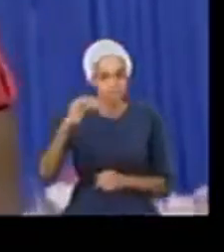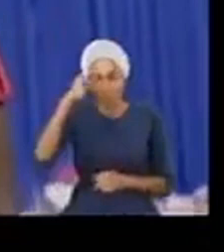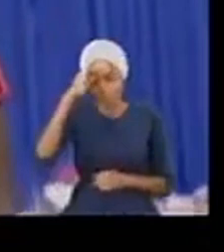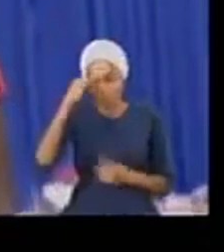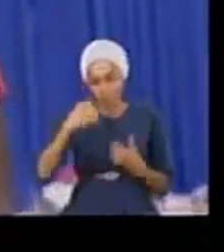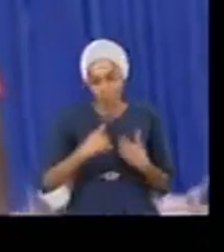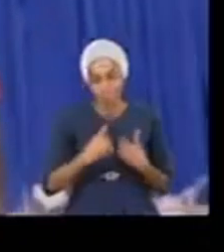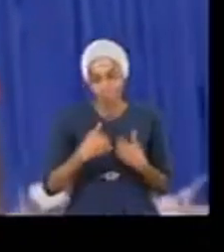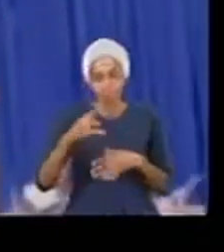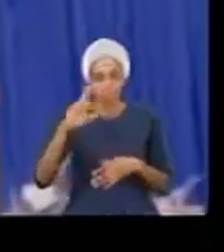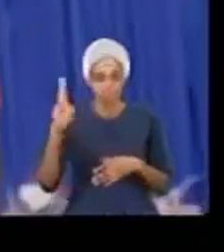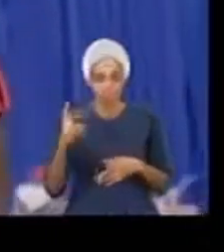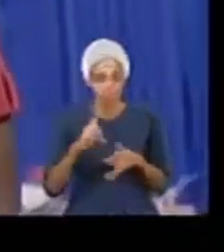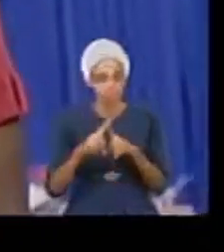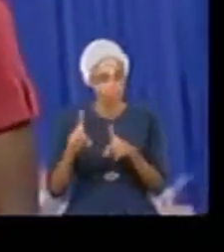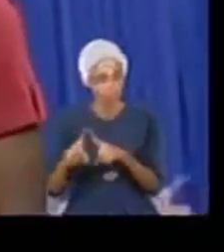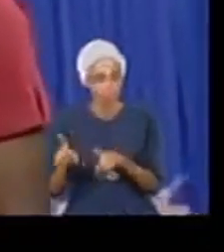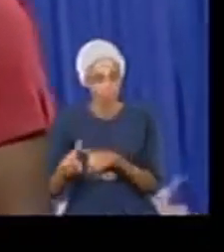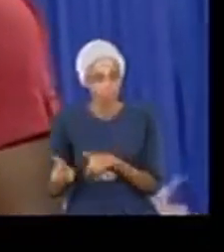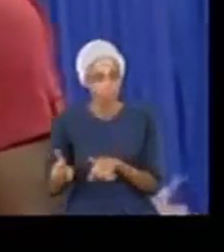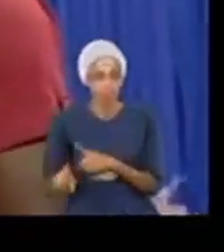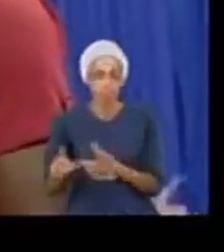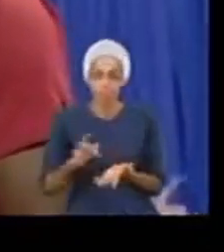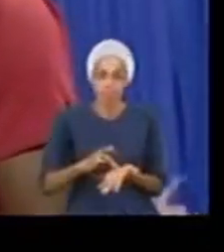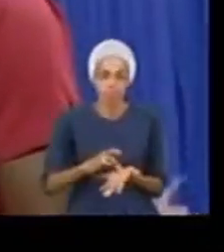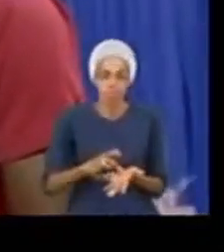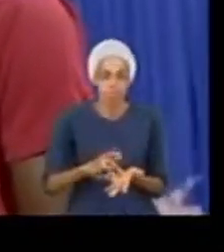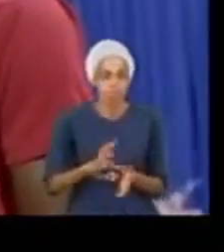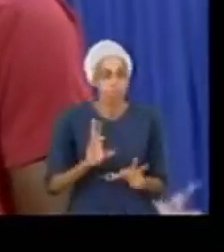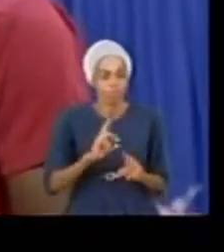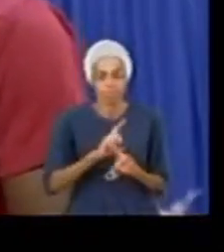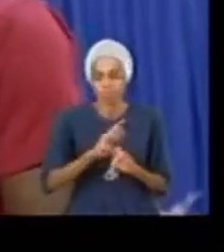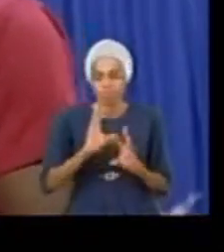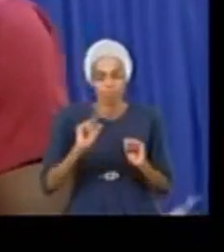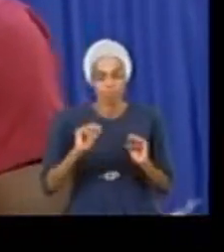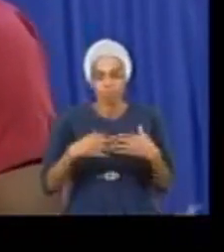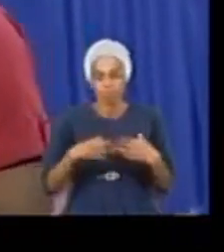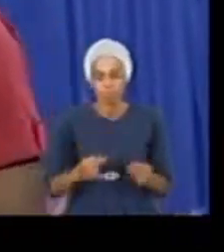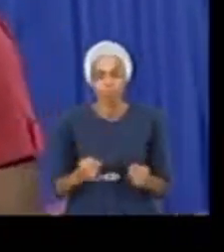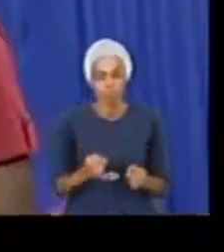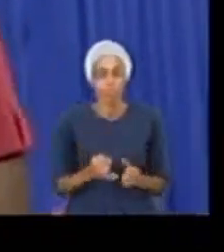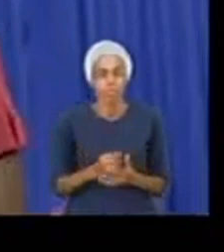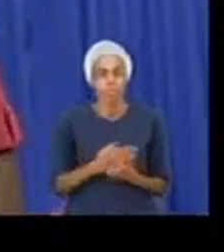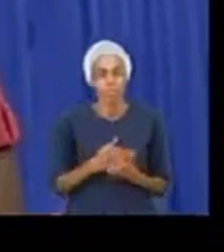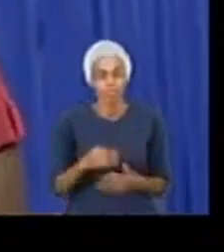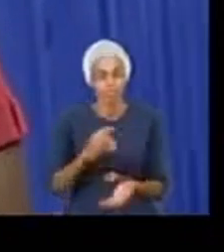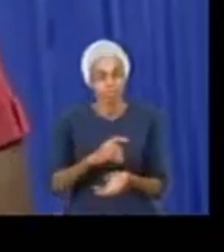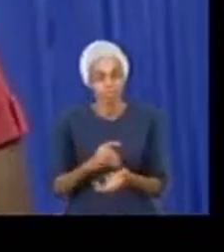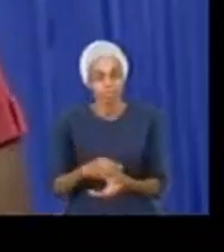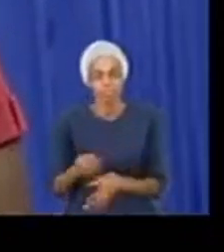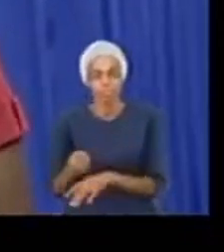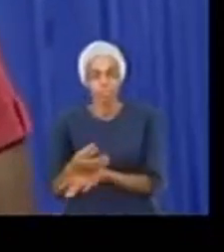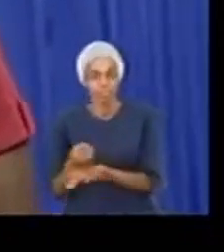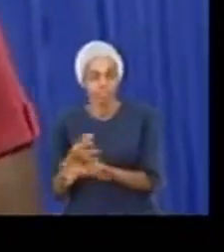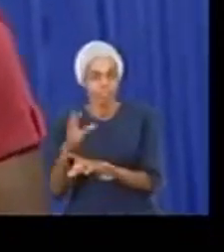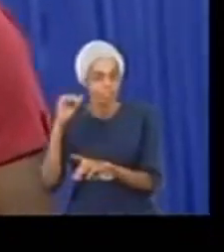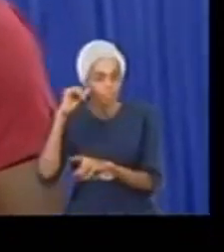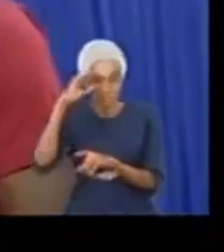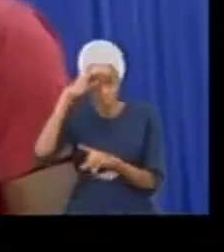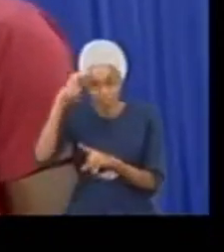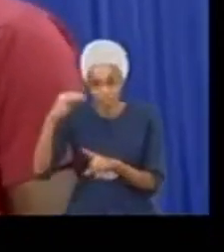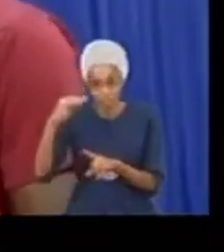advised not to eat some certain food from the physician, such as garri, tea,